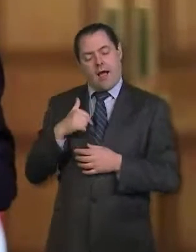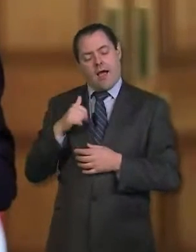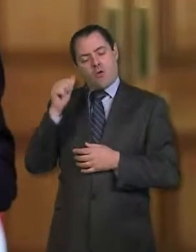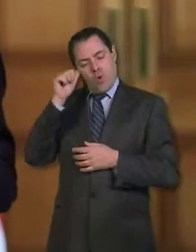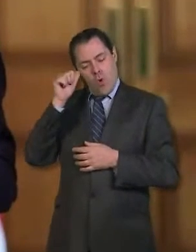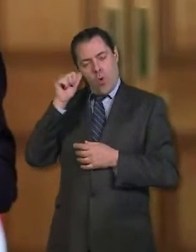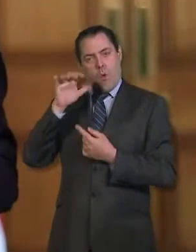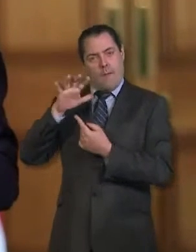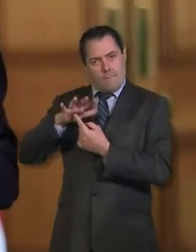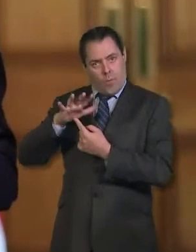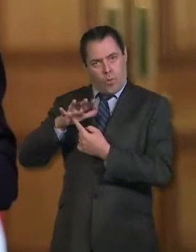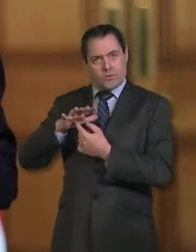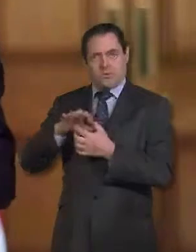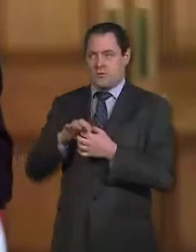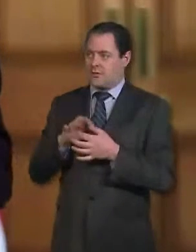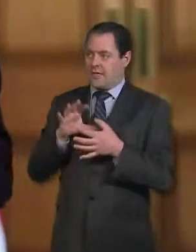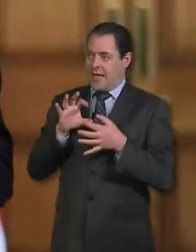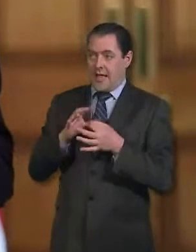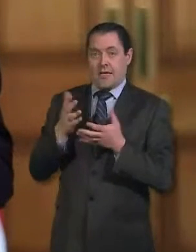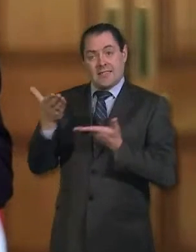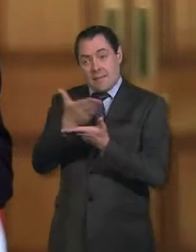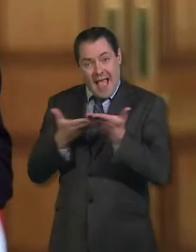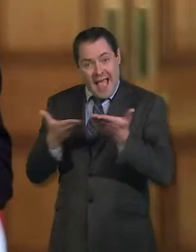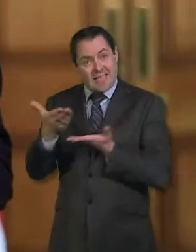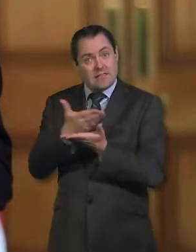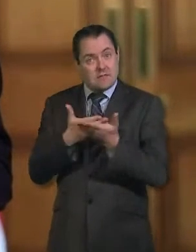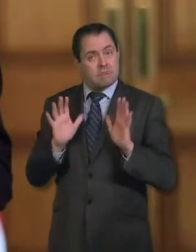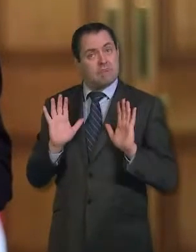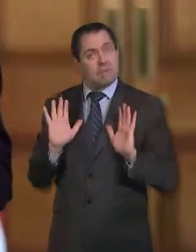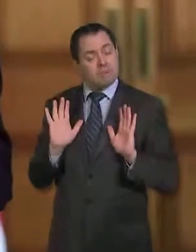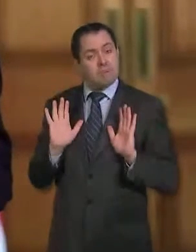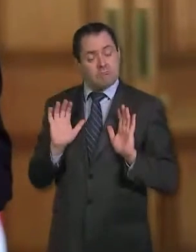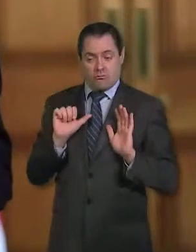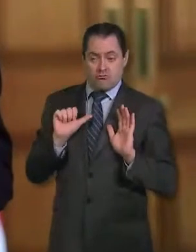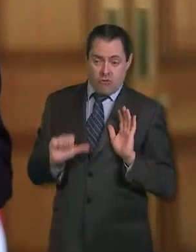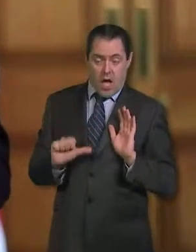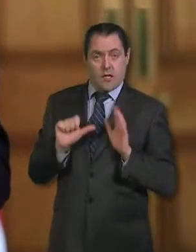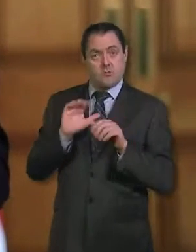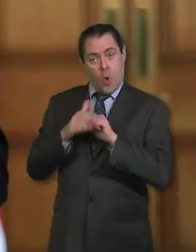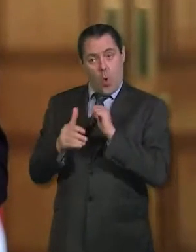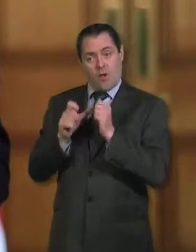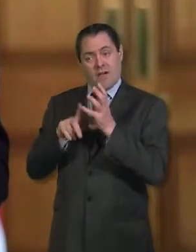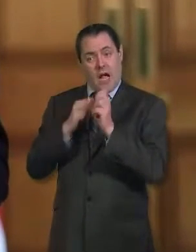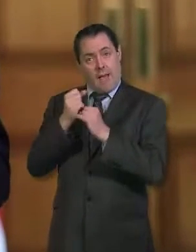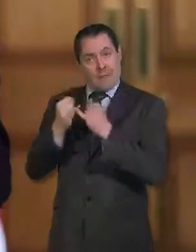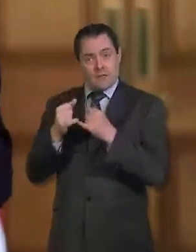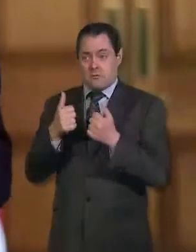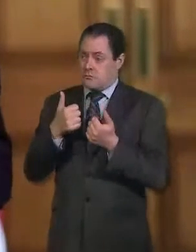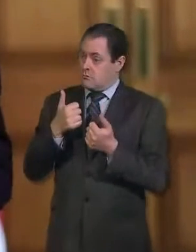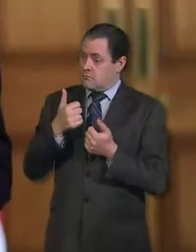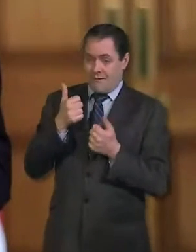debate that there's been. And as I've said, entirely reasonable that reasonable people can disagree with the